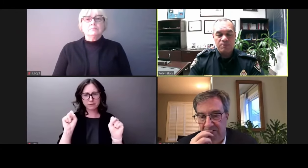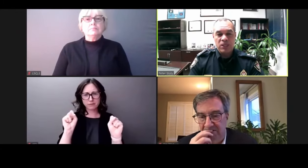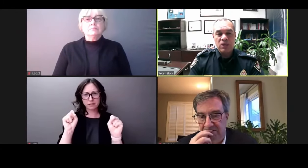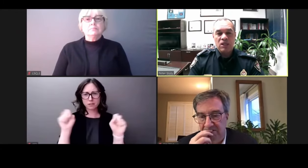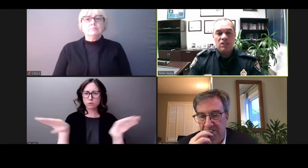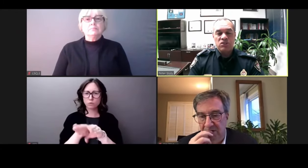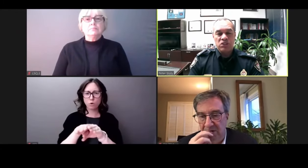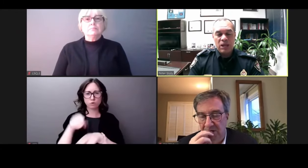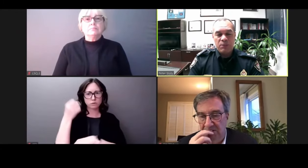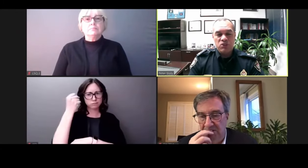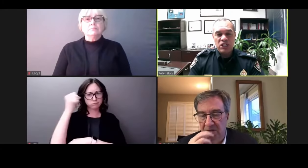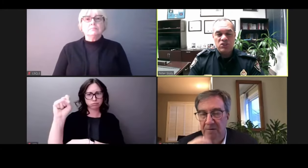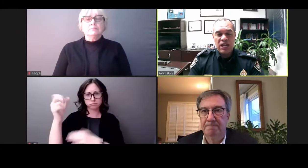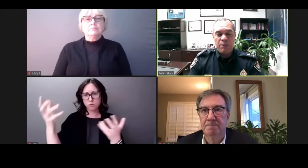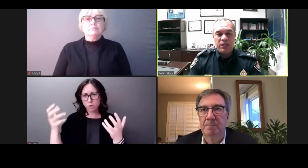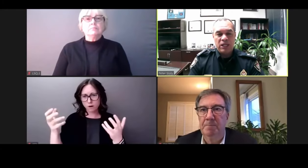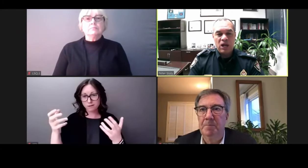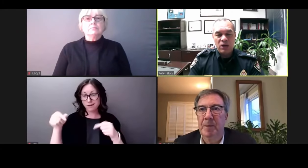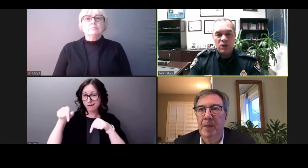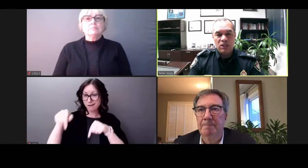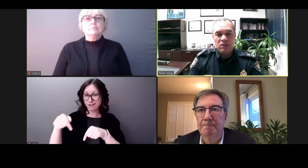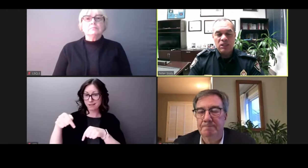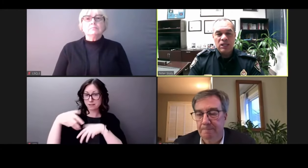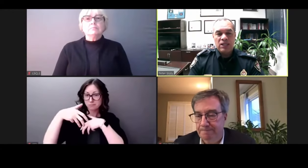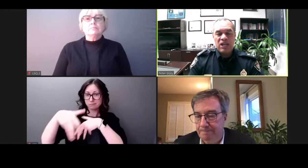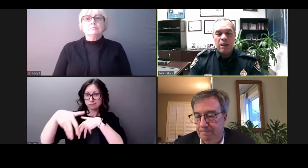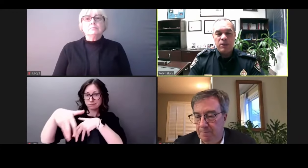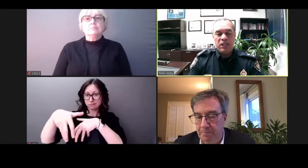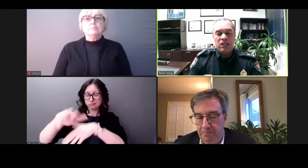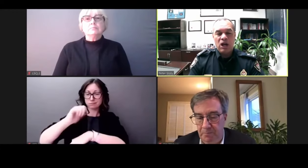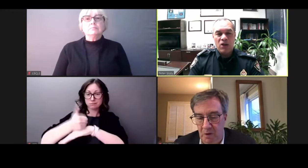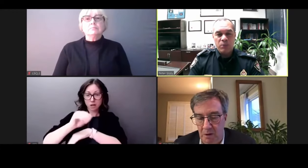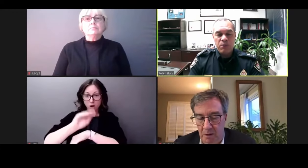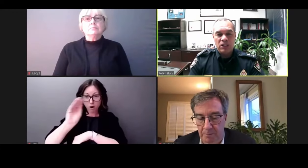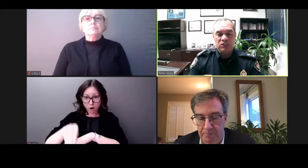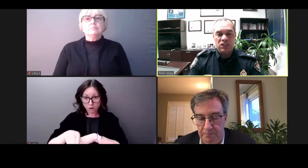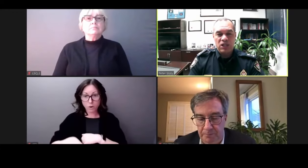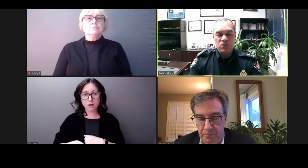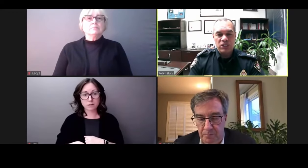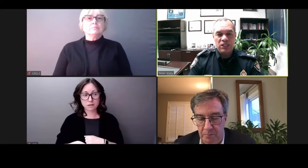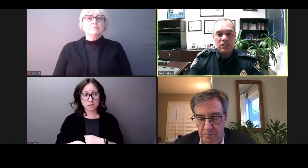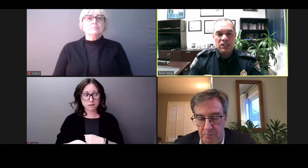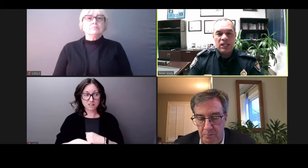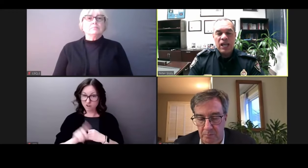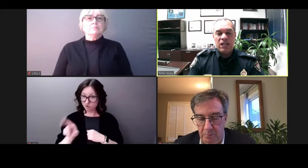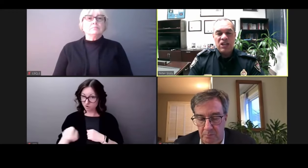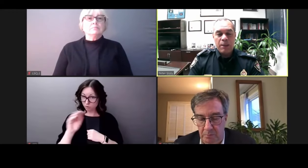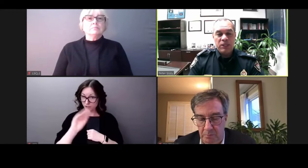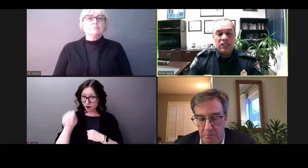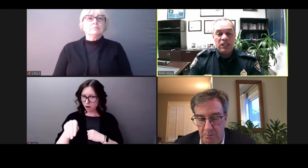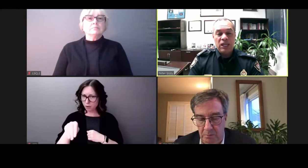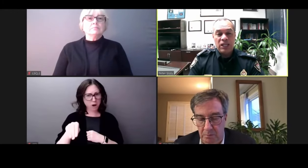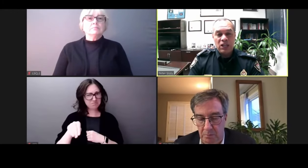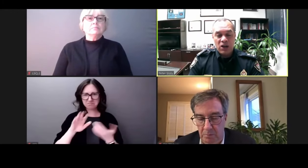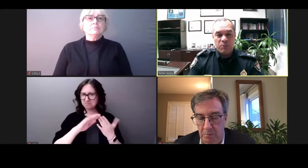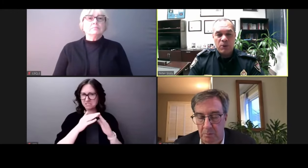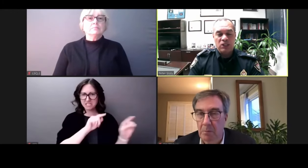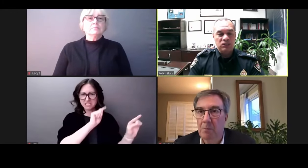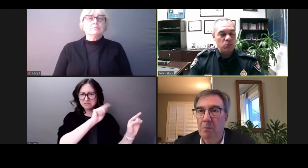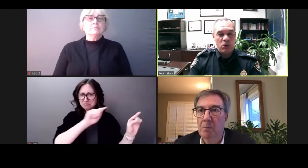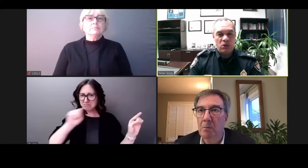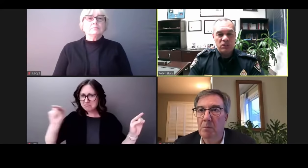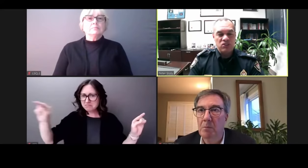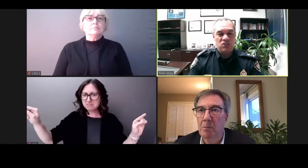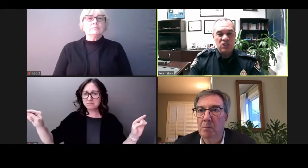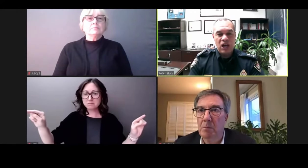demonstration. This is a demonstration happening in Ottawa. It's happening in other parts of the country, and it's happening in other parts